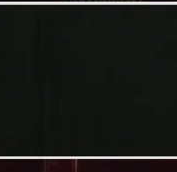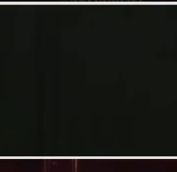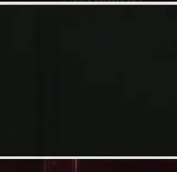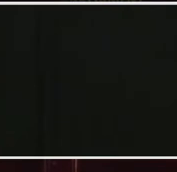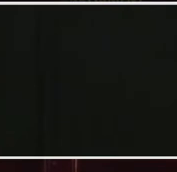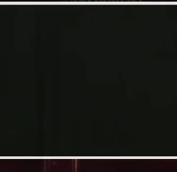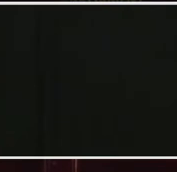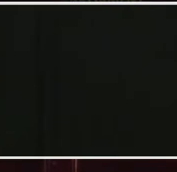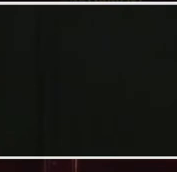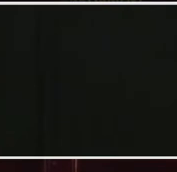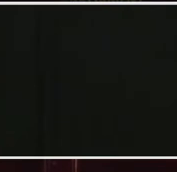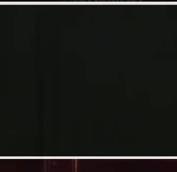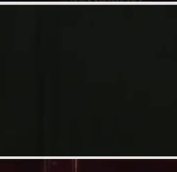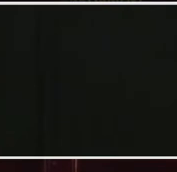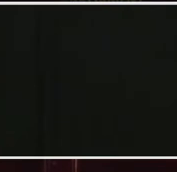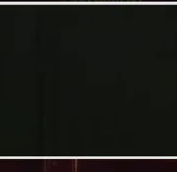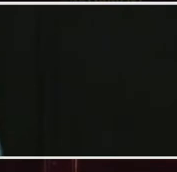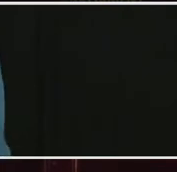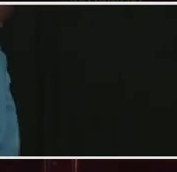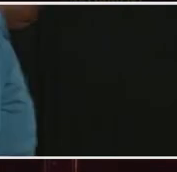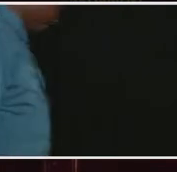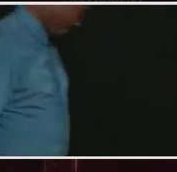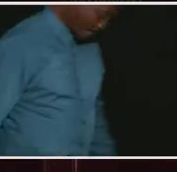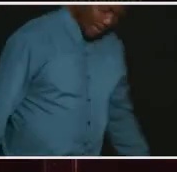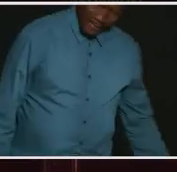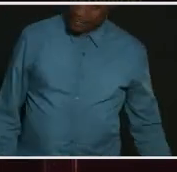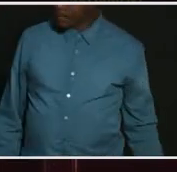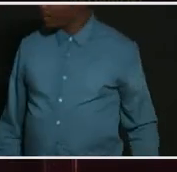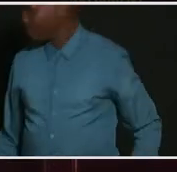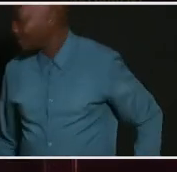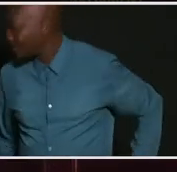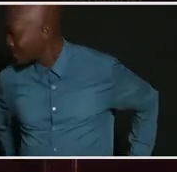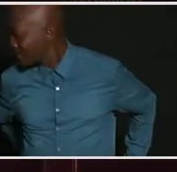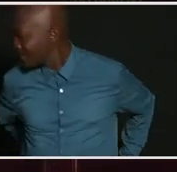last speaker you can drop the phone